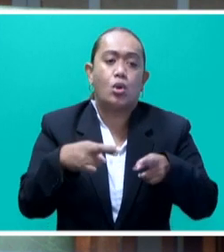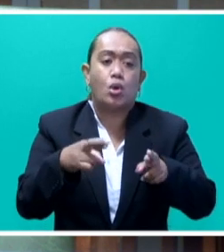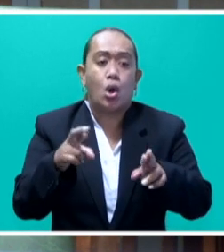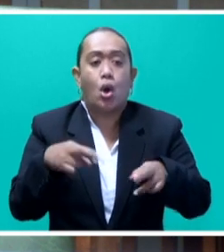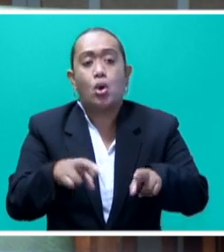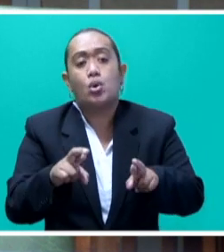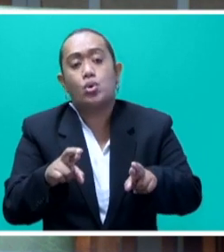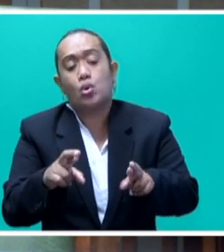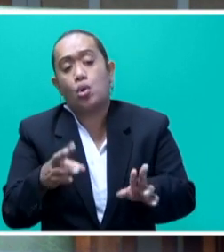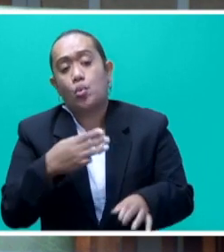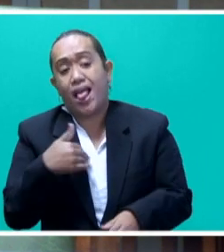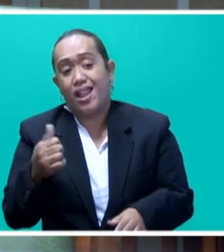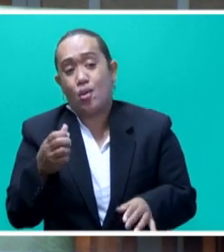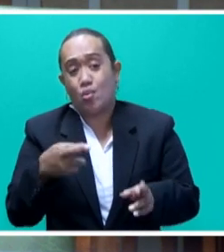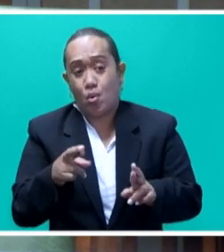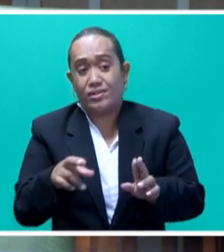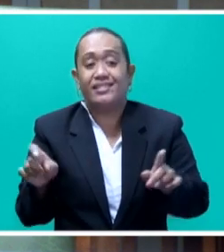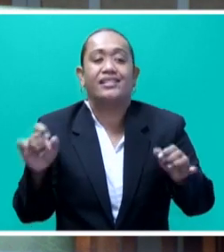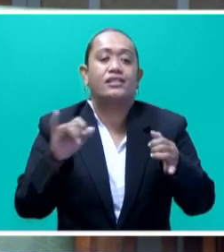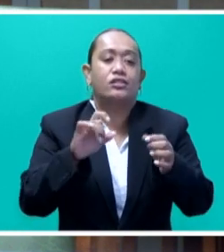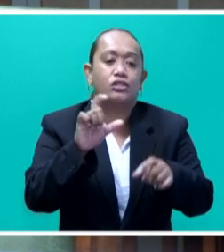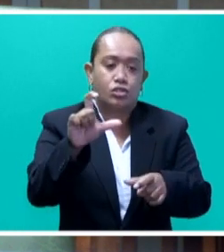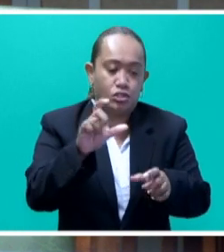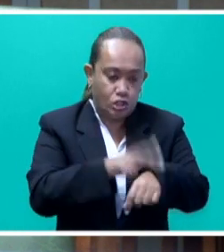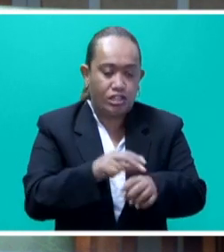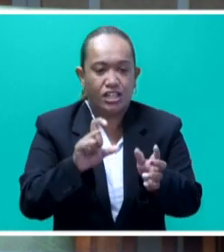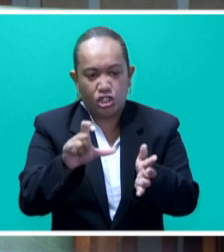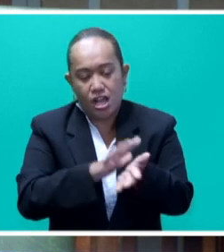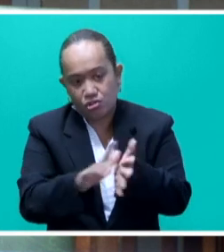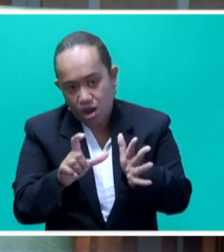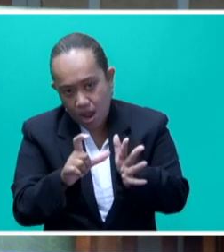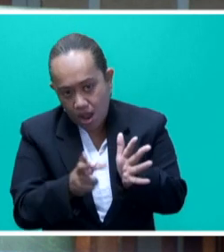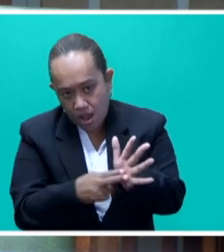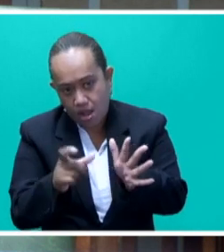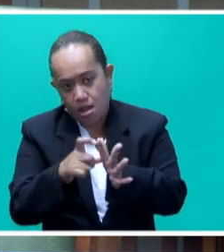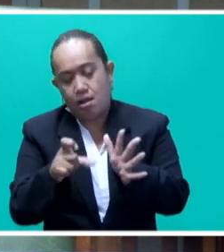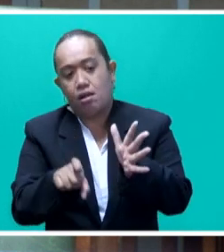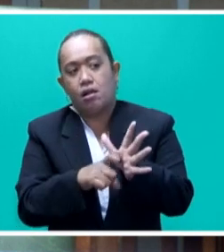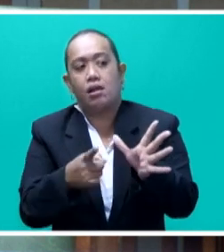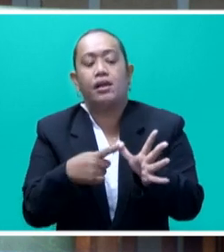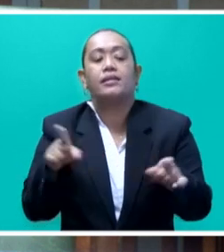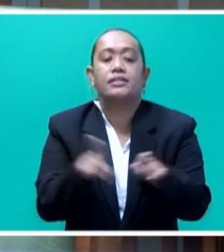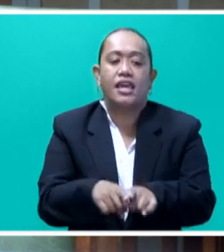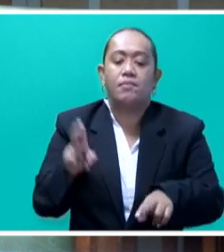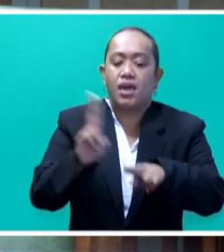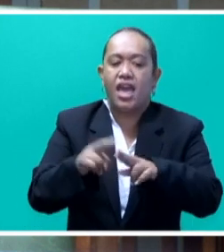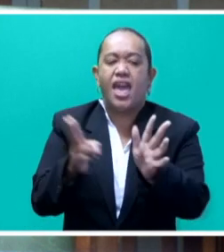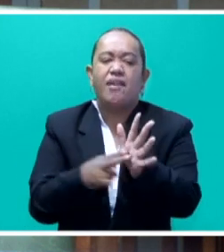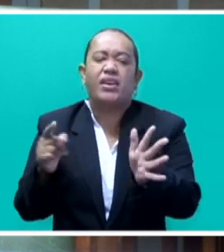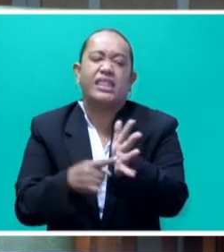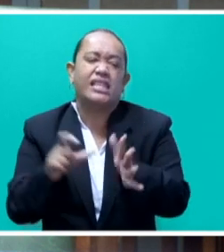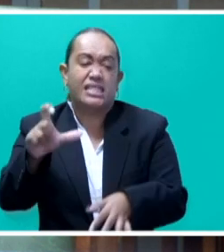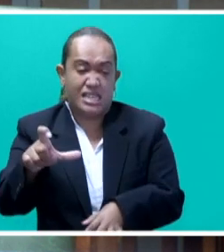Dr. Sarika Shalini Chandra. The next one is Sen's Medical Center at FNTC Road in Narere, Lot